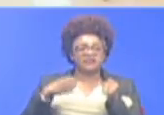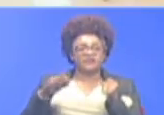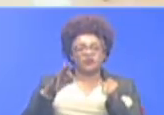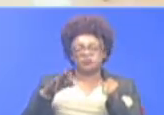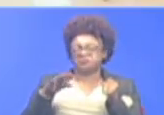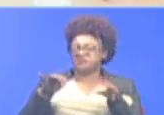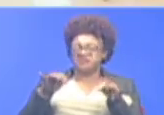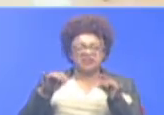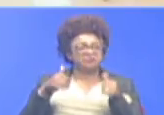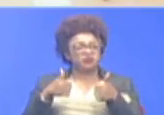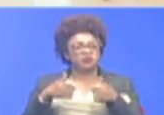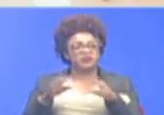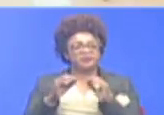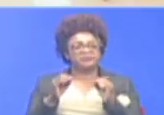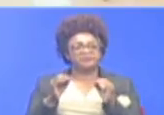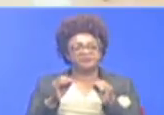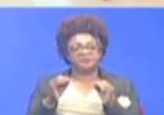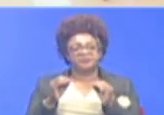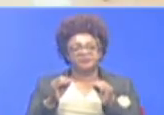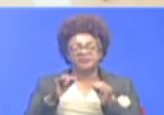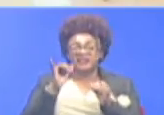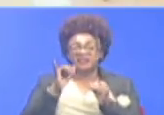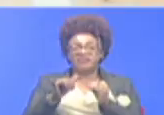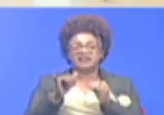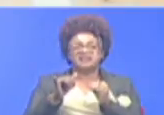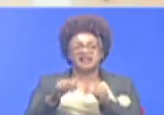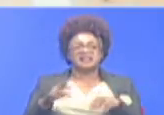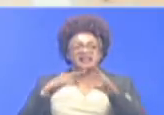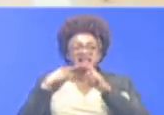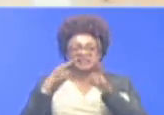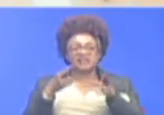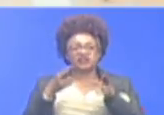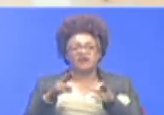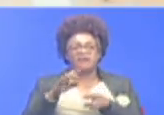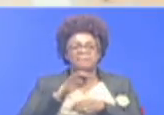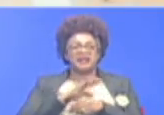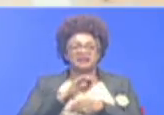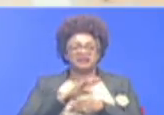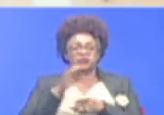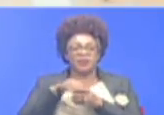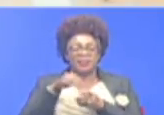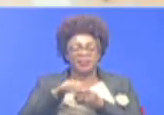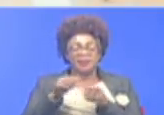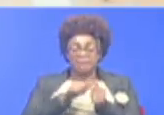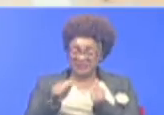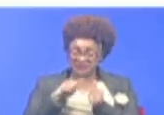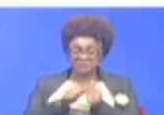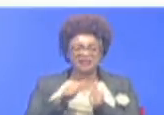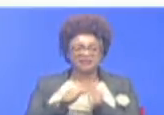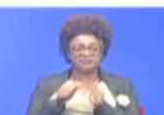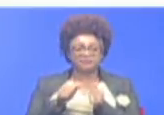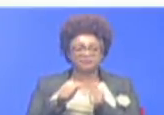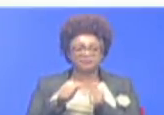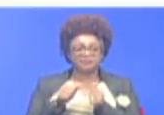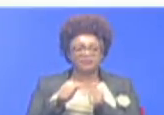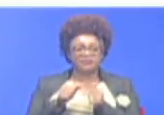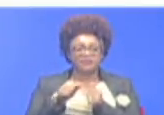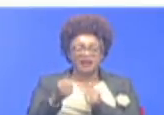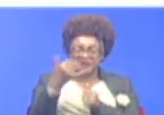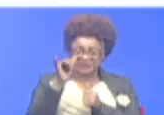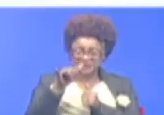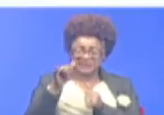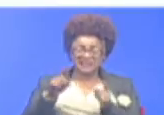flour, a move perceived to have been as a result of panic within the maize mill supply chain. Ironically,